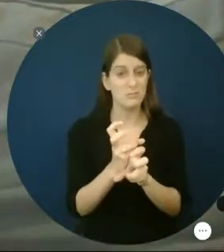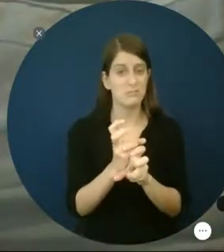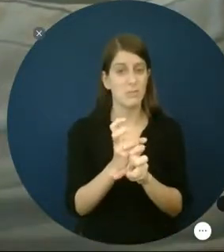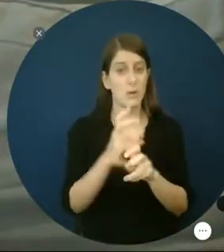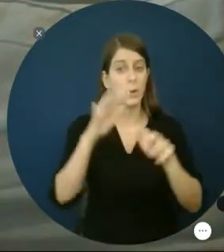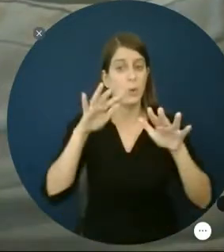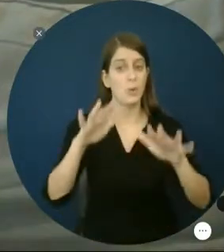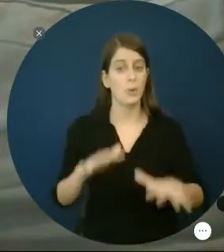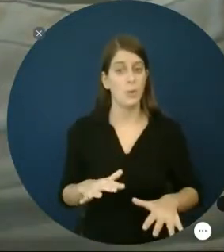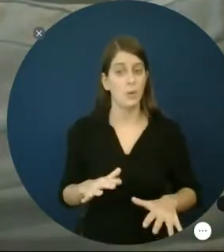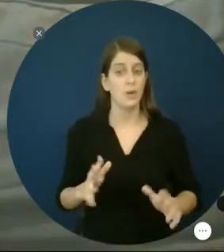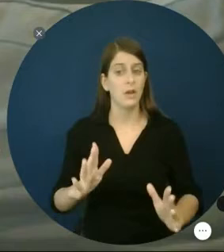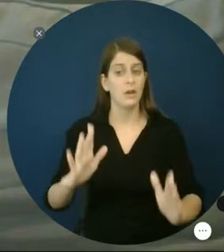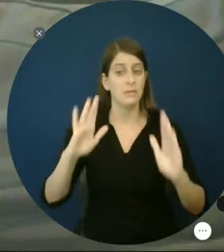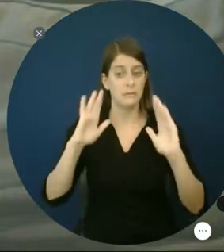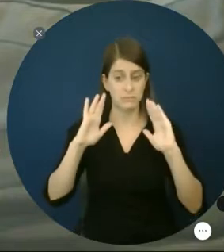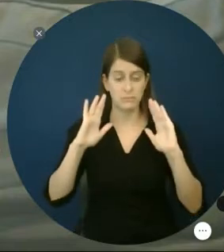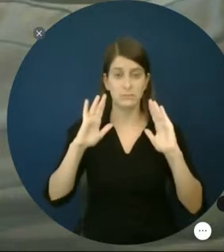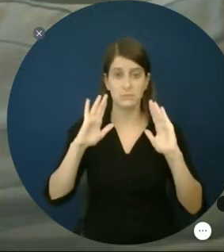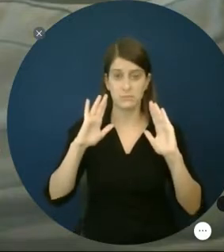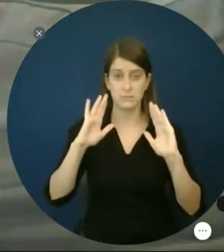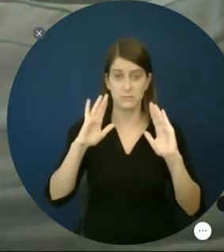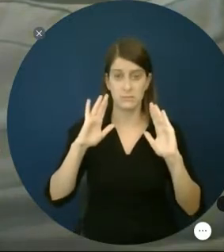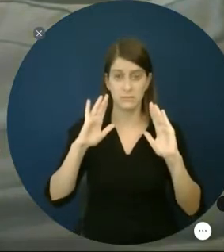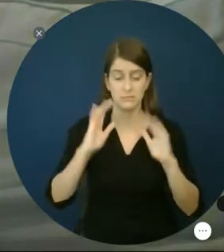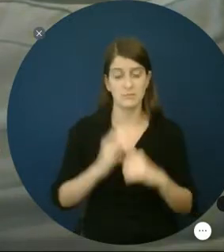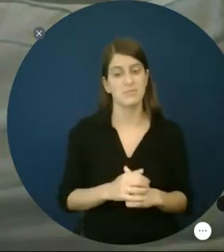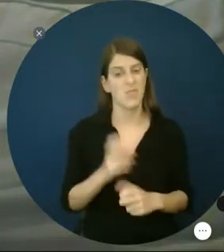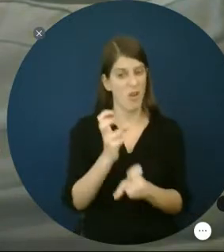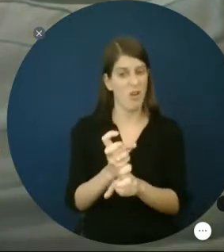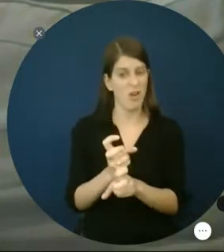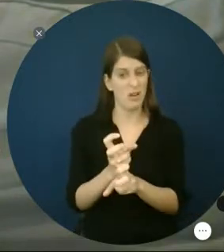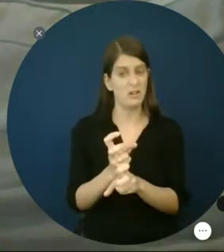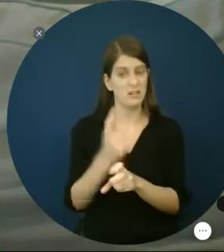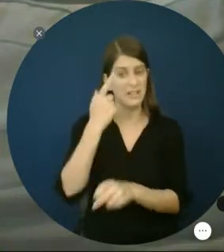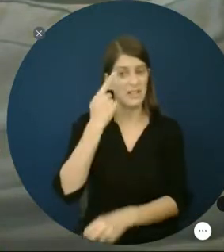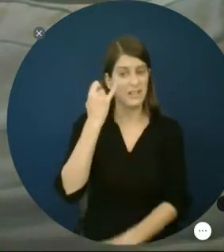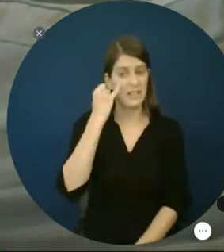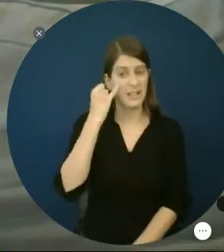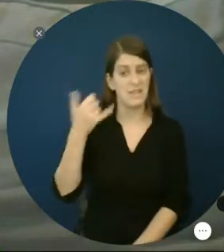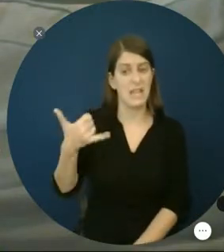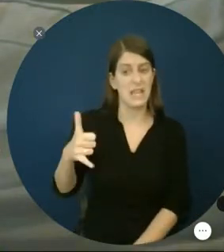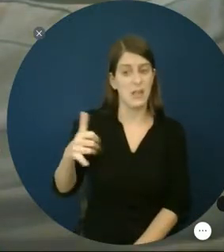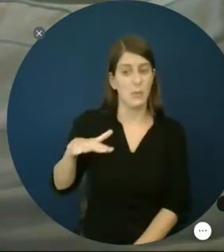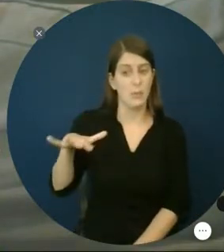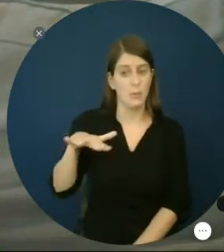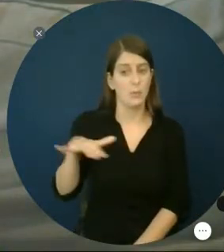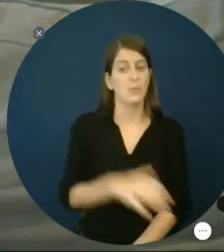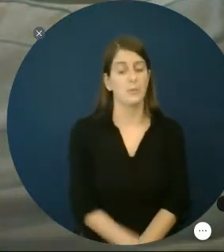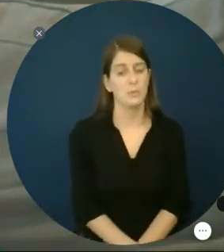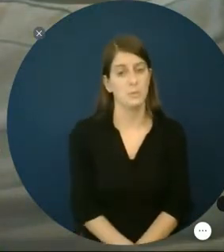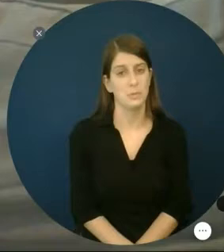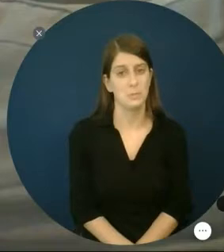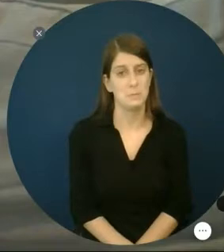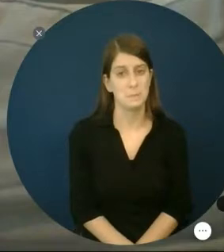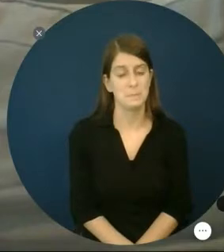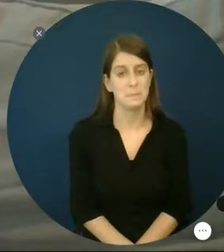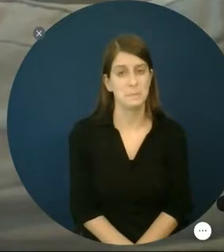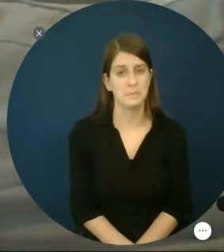to be still and focused when you're feeling in the yellow zone.